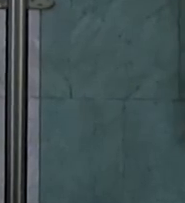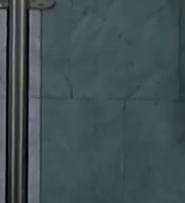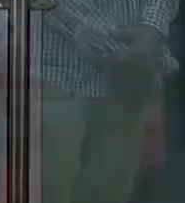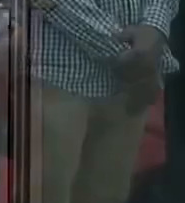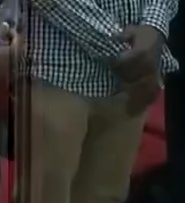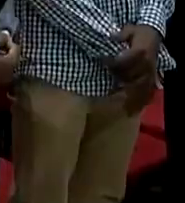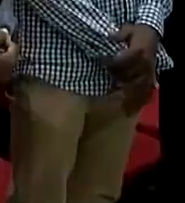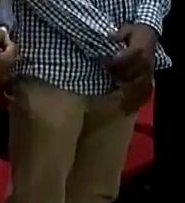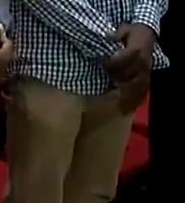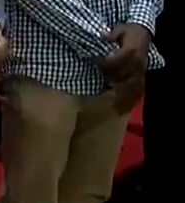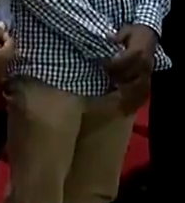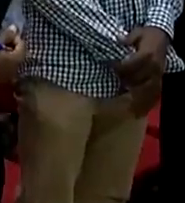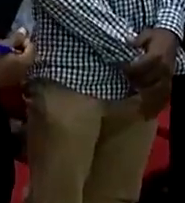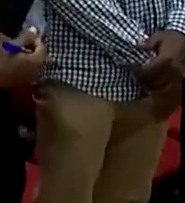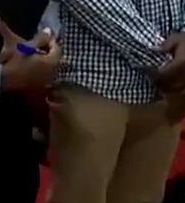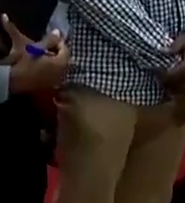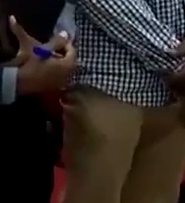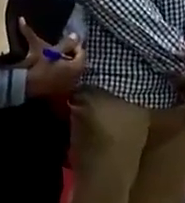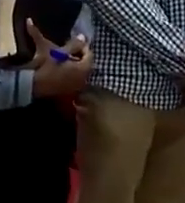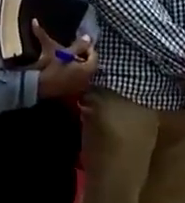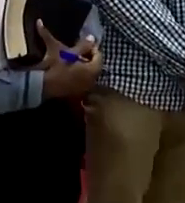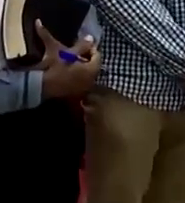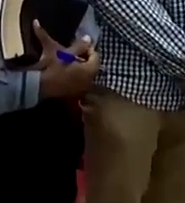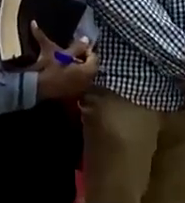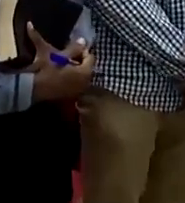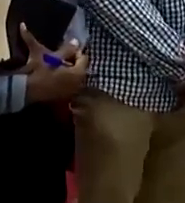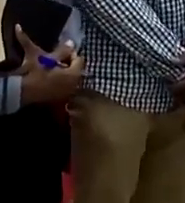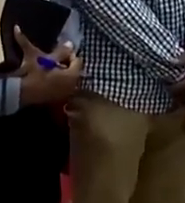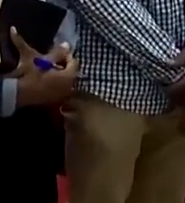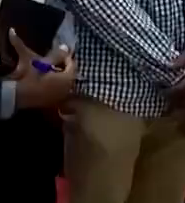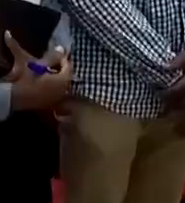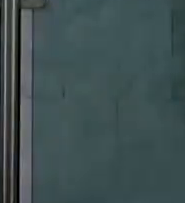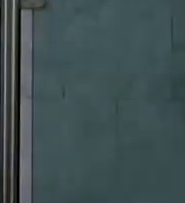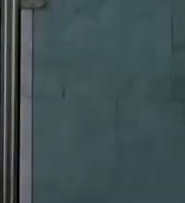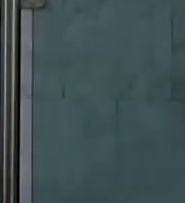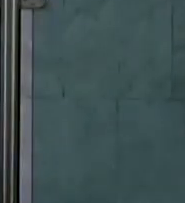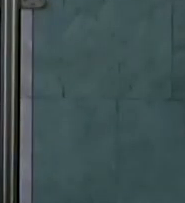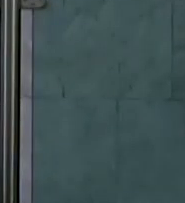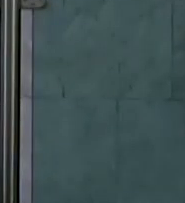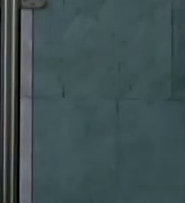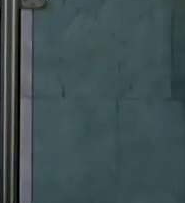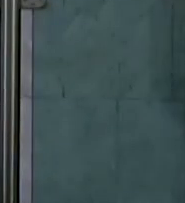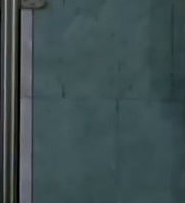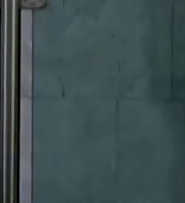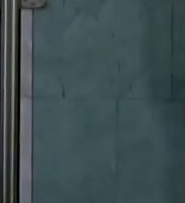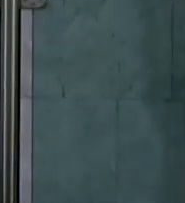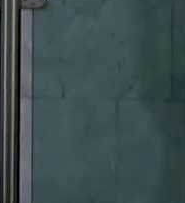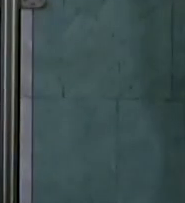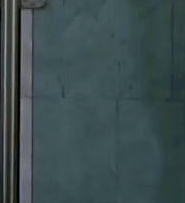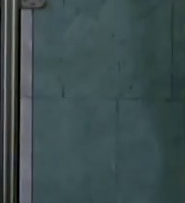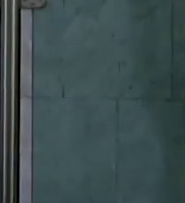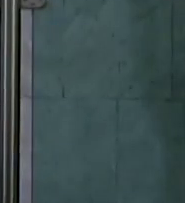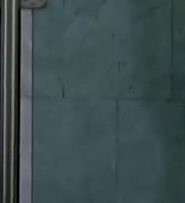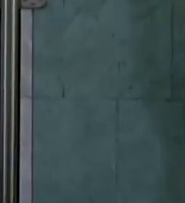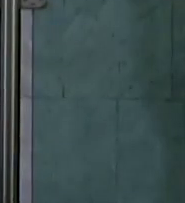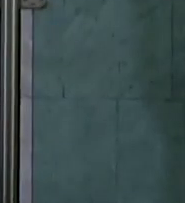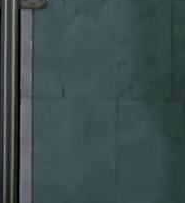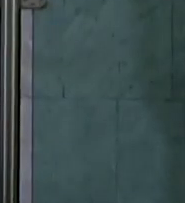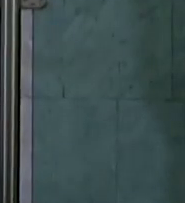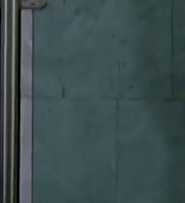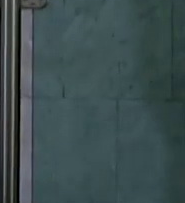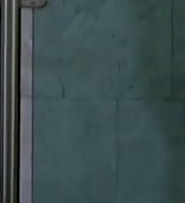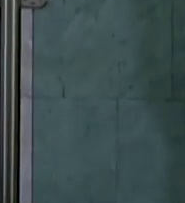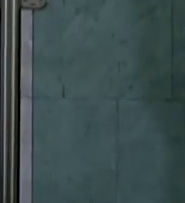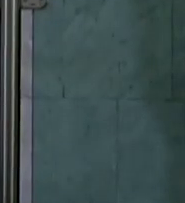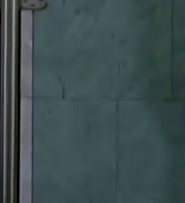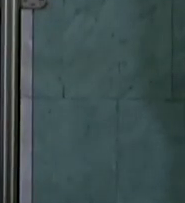of us in Jesus' name. Amen. Let's pray together. Father, we thank you for our Bible study tonight. We